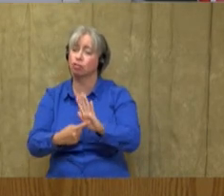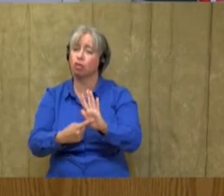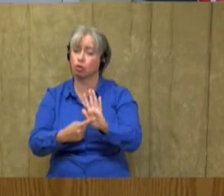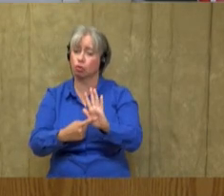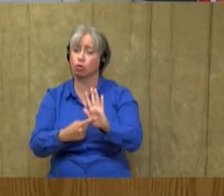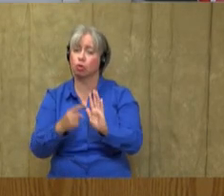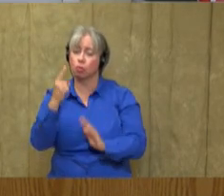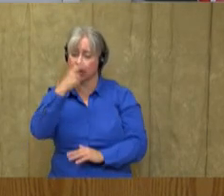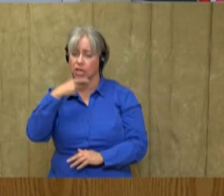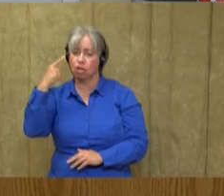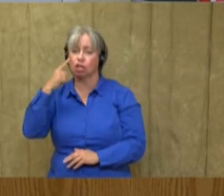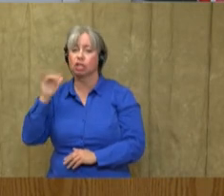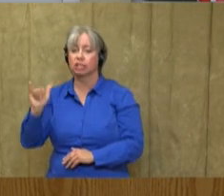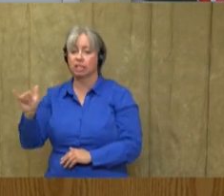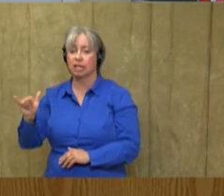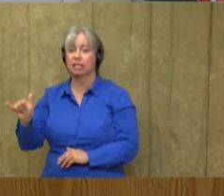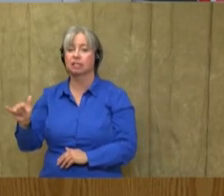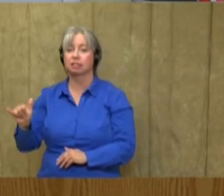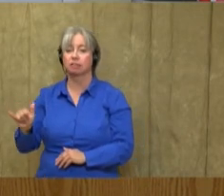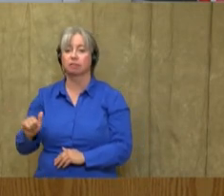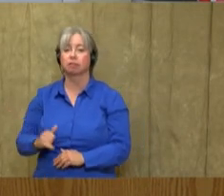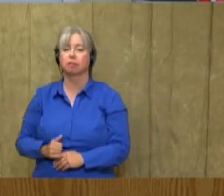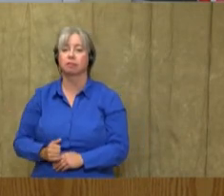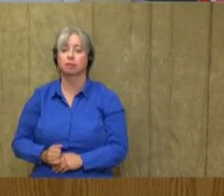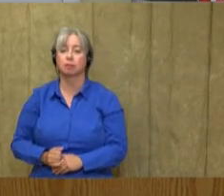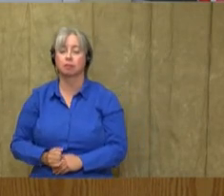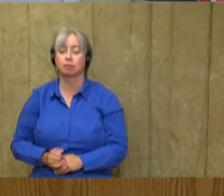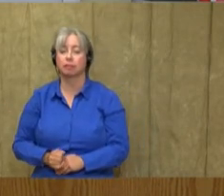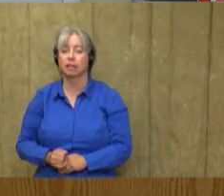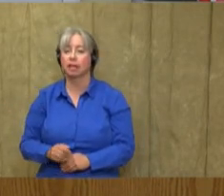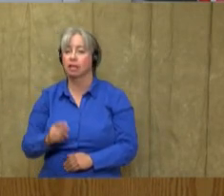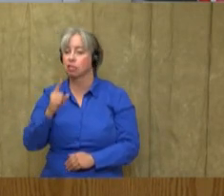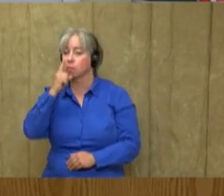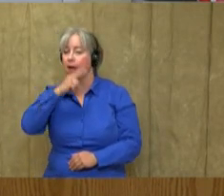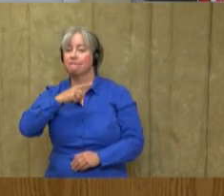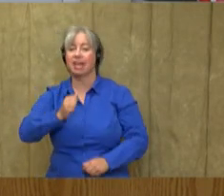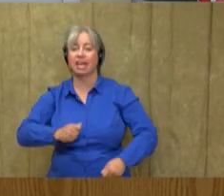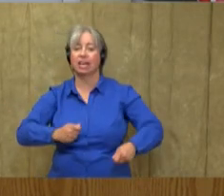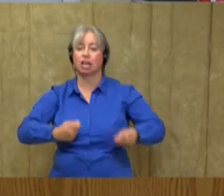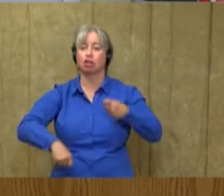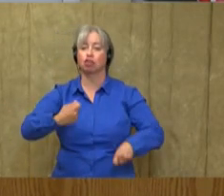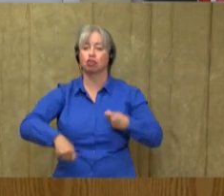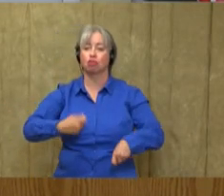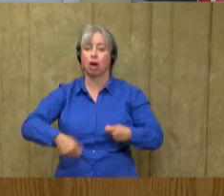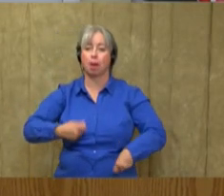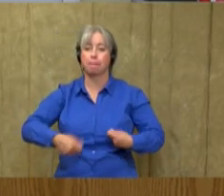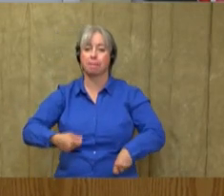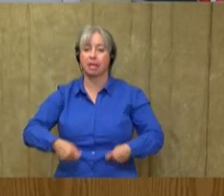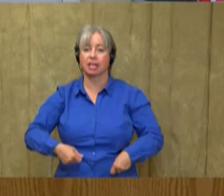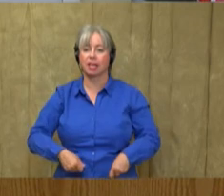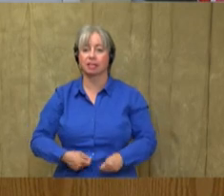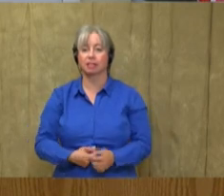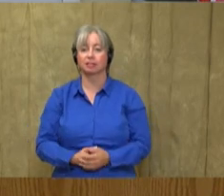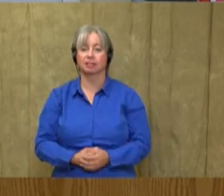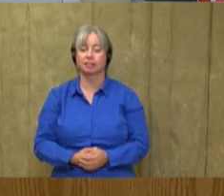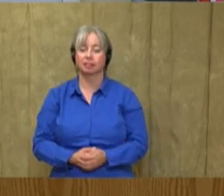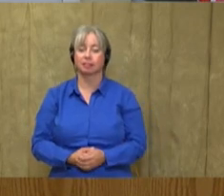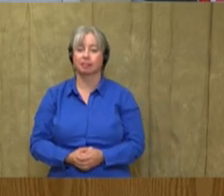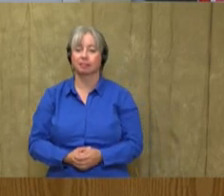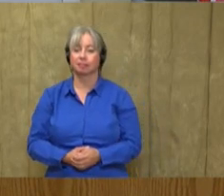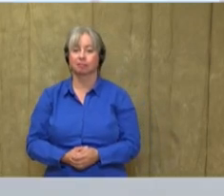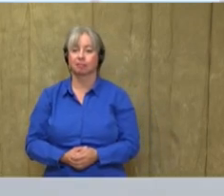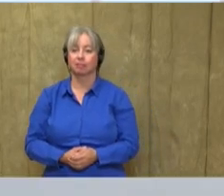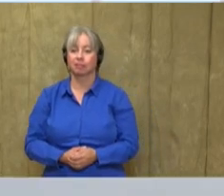this looks. So I'm going to go over here to my fake drum. And I want you to think about my coffee can or my empty